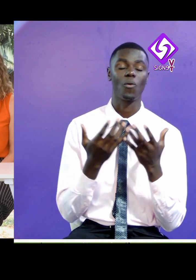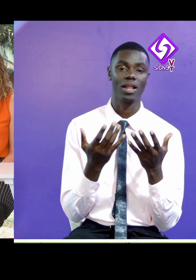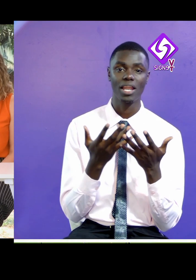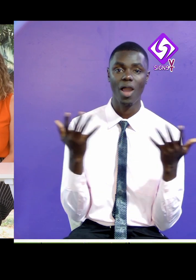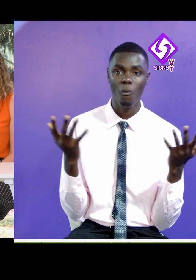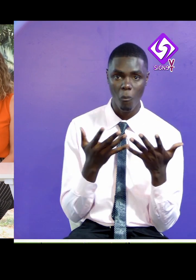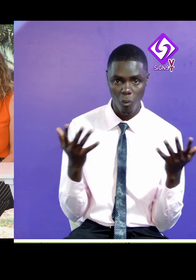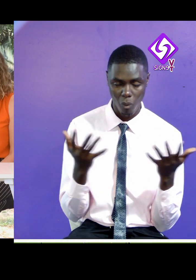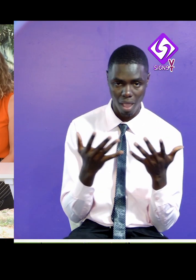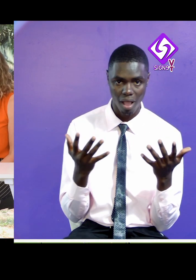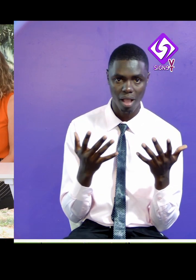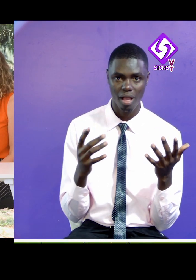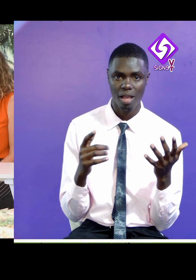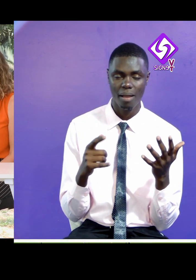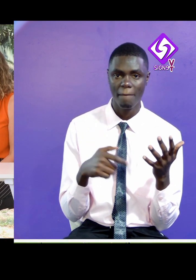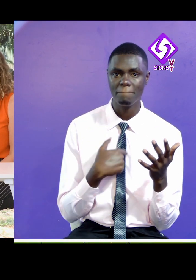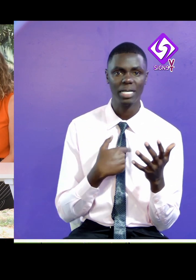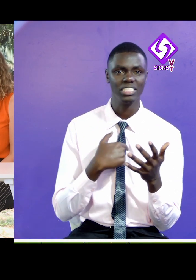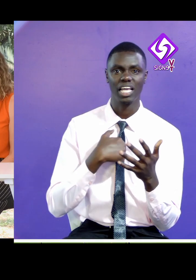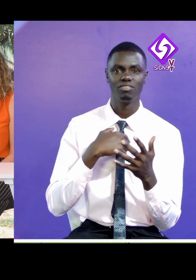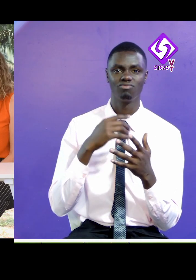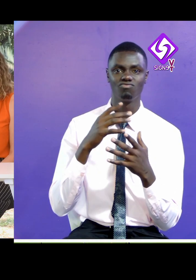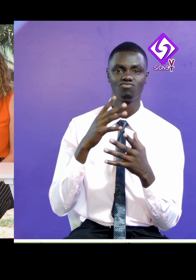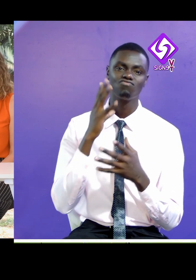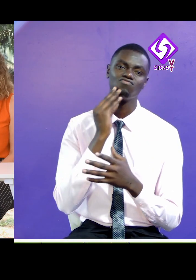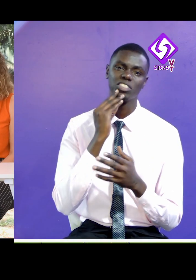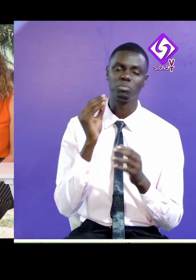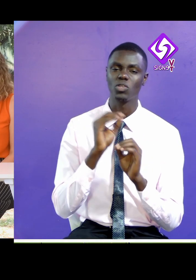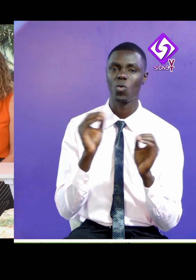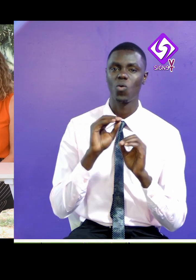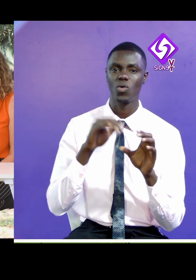that I wasn't really raised in. In my